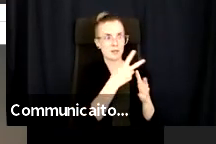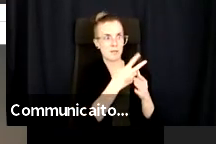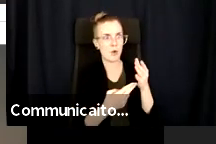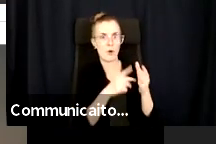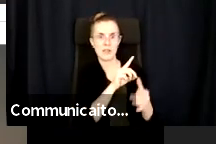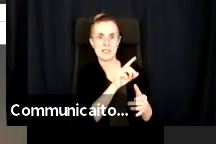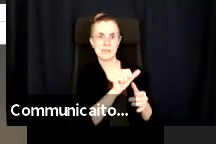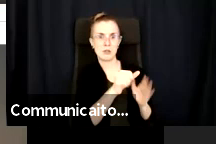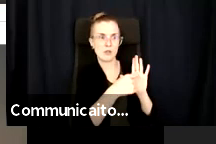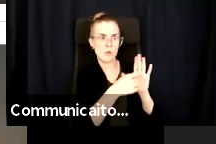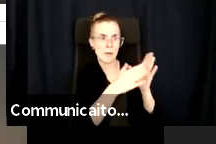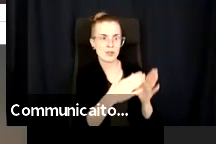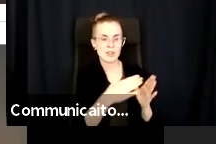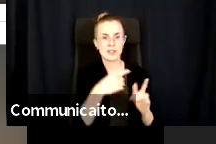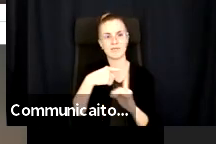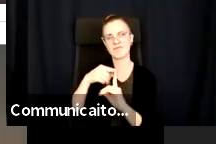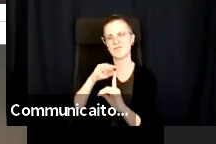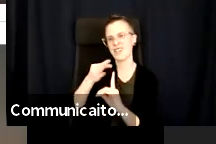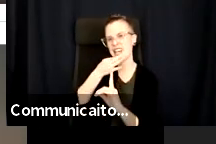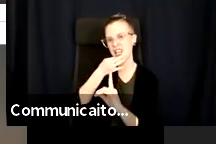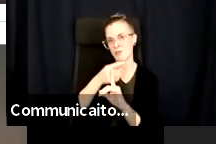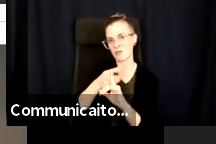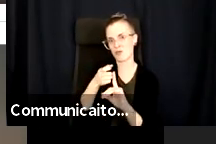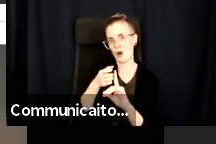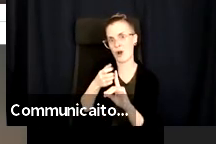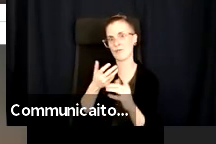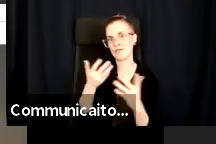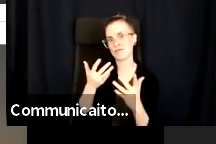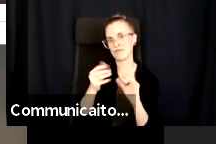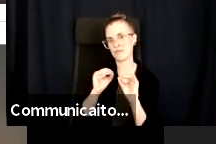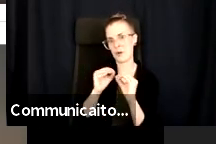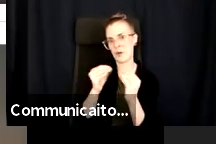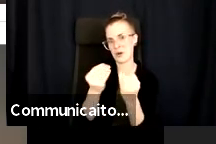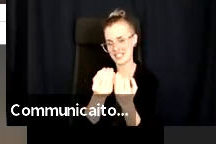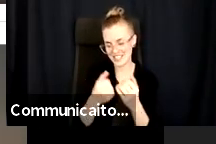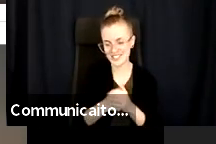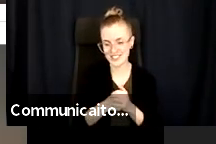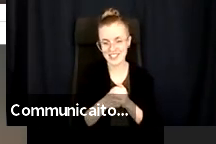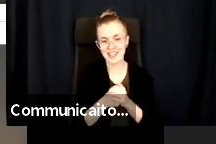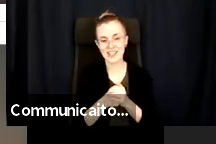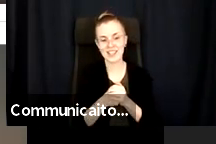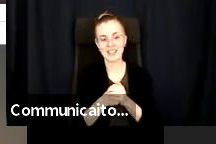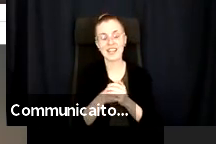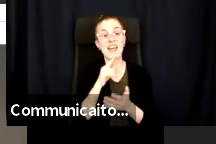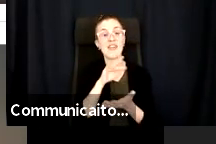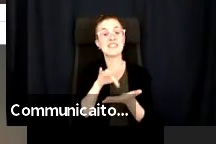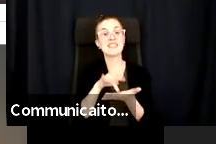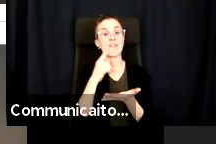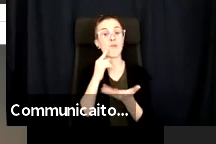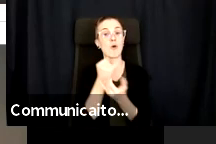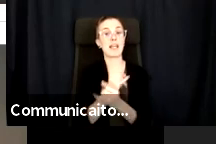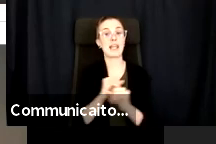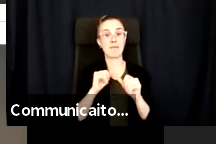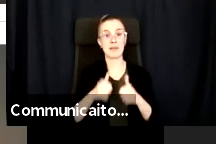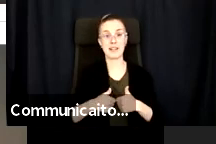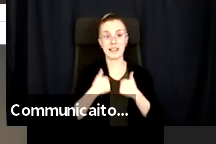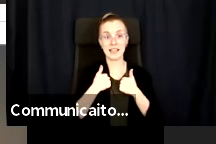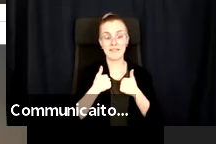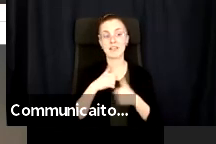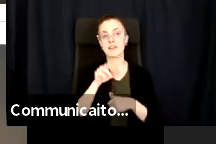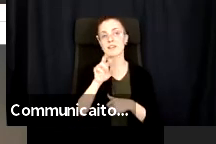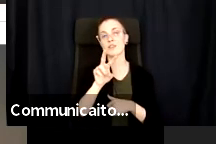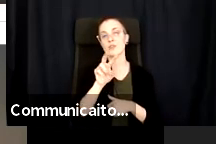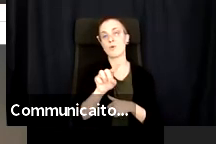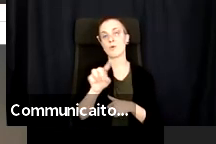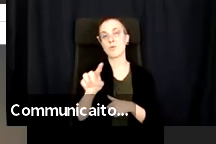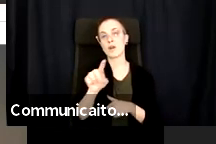experts, from the following organizations: the Coastal Bend Center for Independent Living, 211 Texas